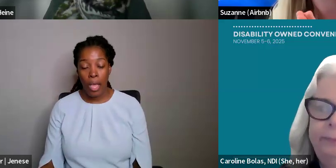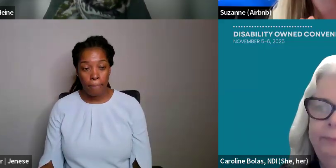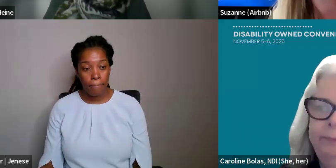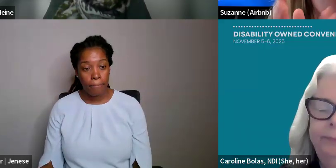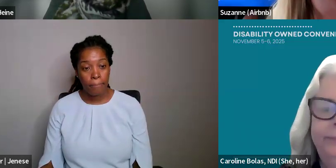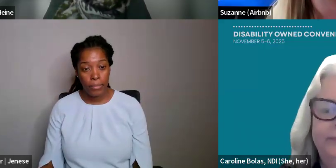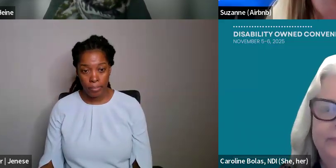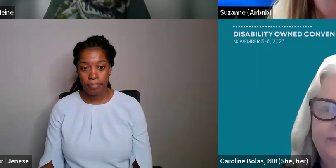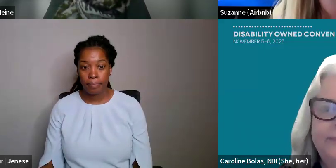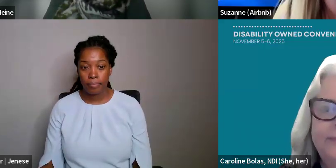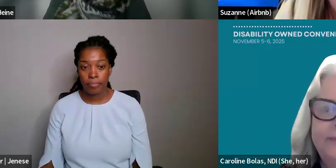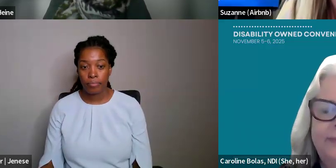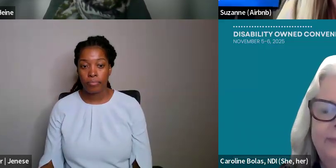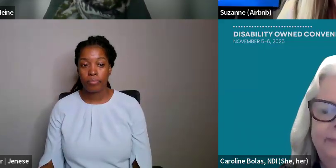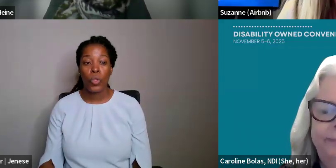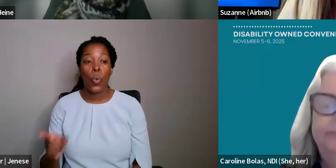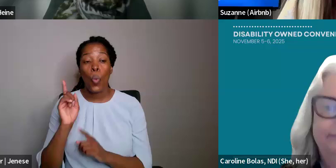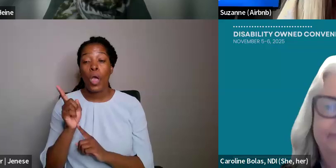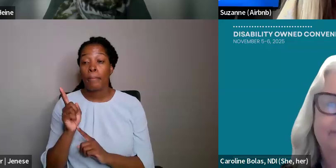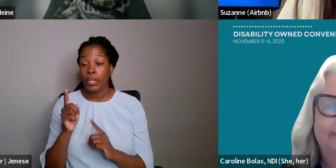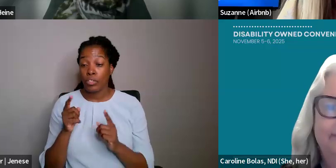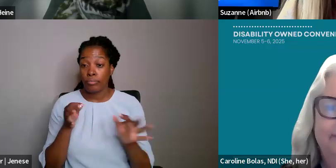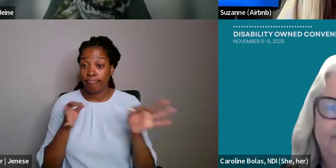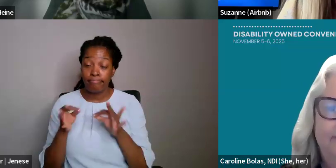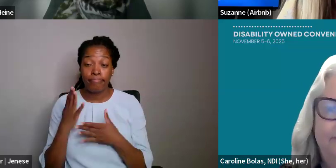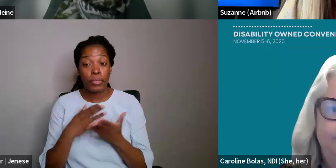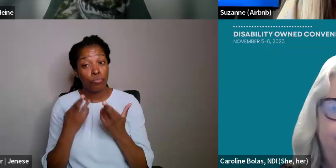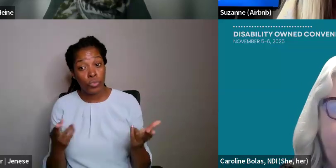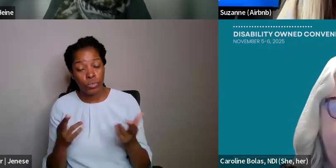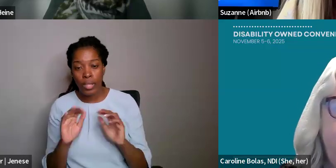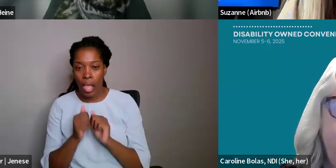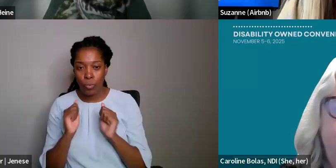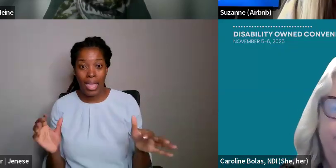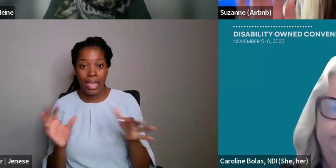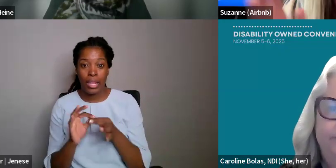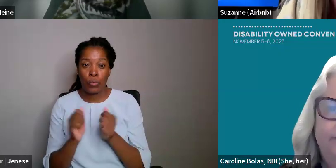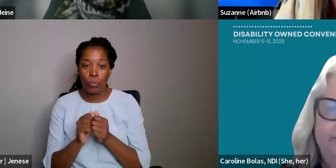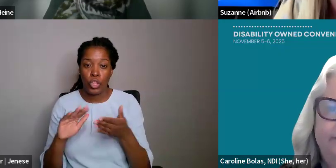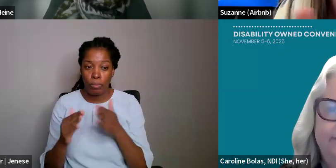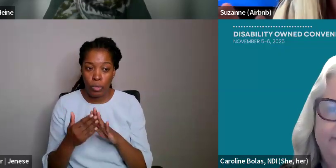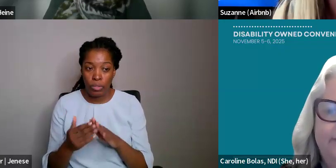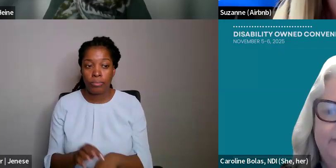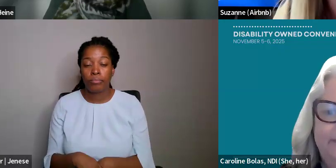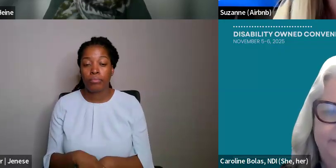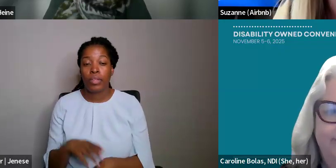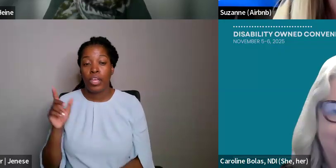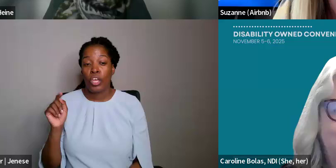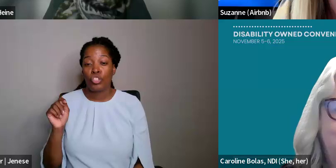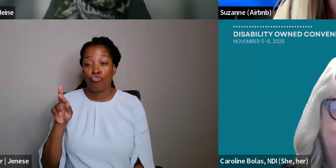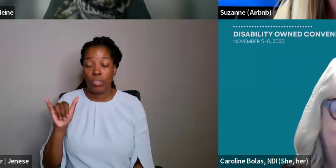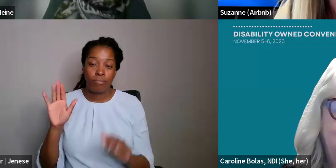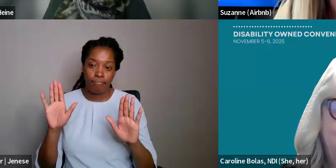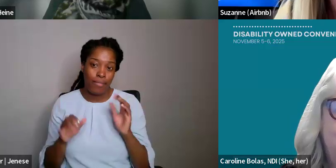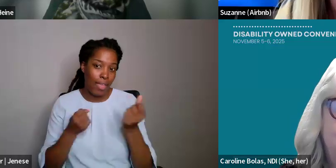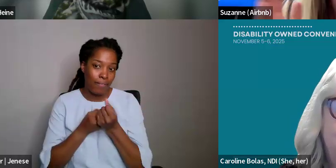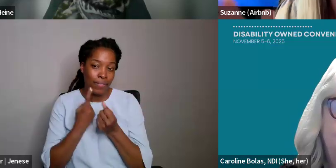So yeah, I'm just going to take 1 minute to walk through some of our resources for you and ways that you can connect to the community. So we have a great, Tracy was a very good advert for this, saying